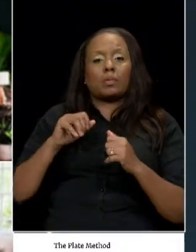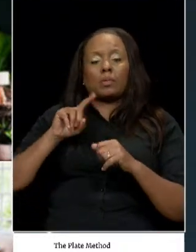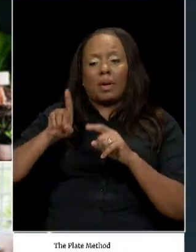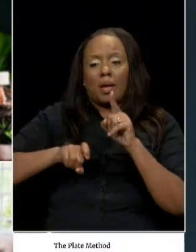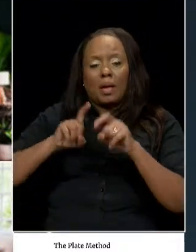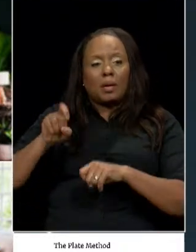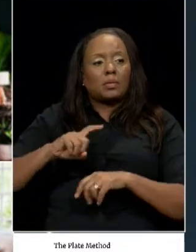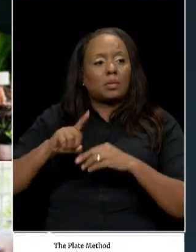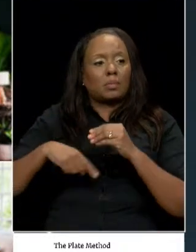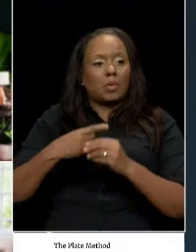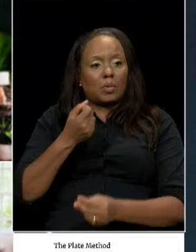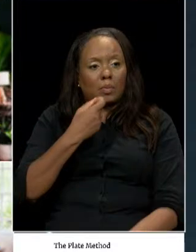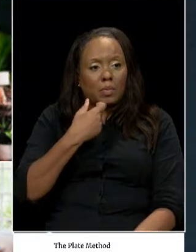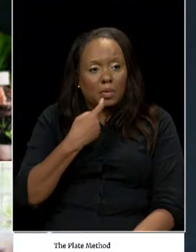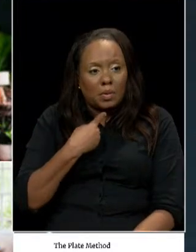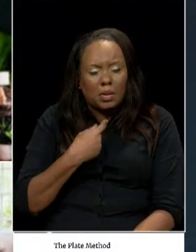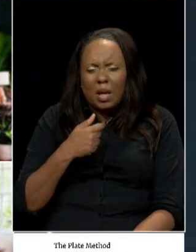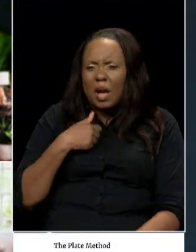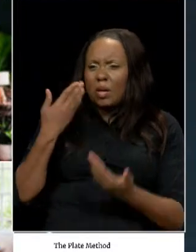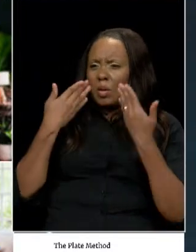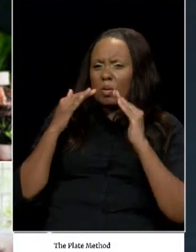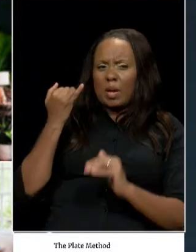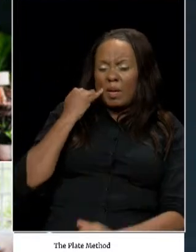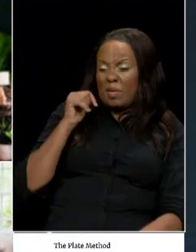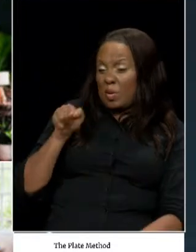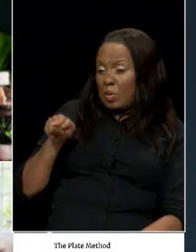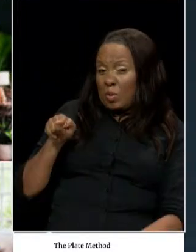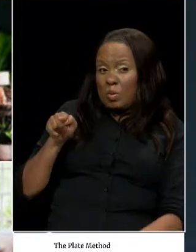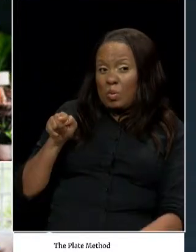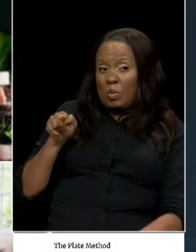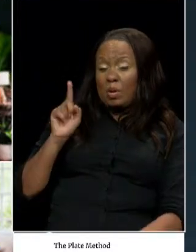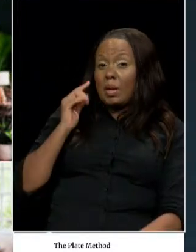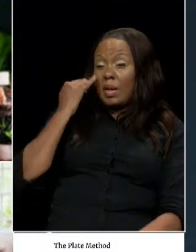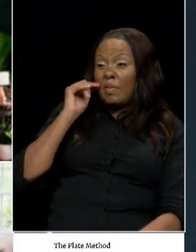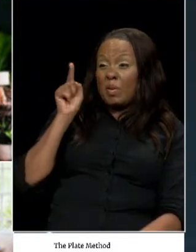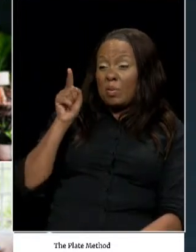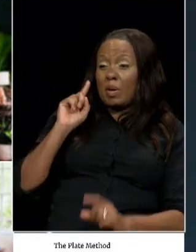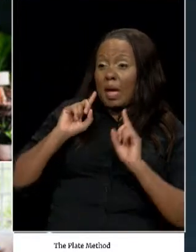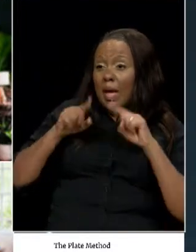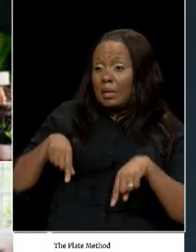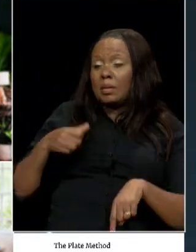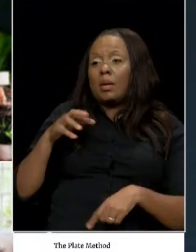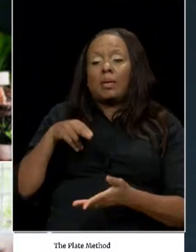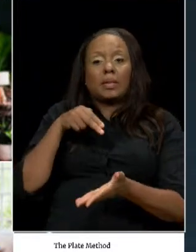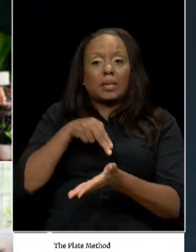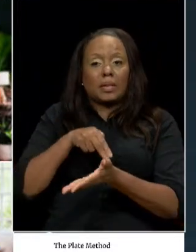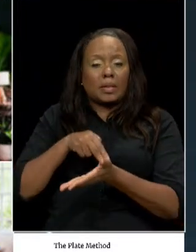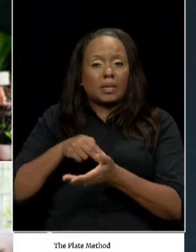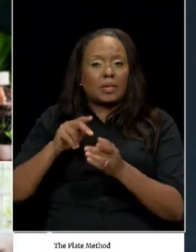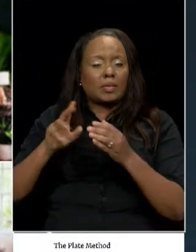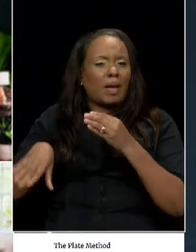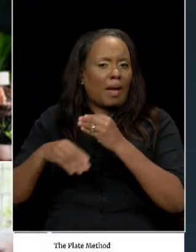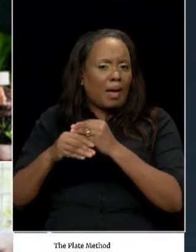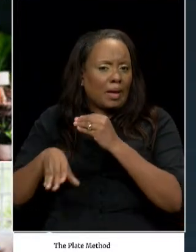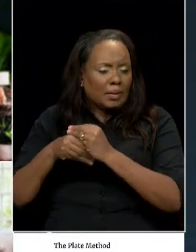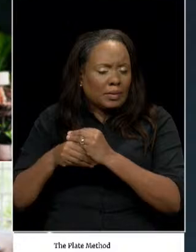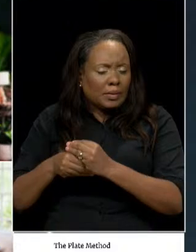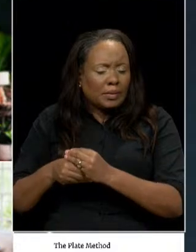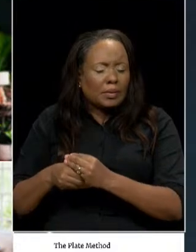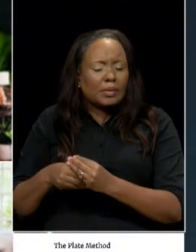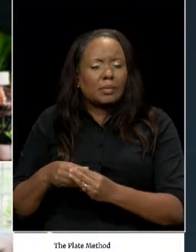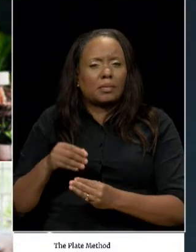to continue to speak on this, Mr. Ferdinand, or if Nurse Bushell will also add